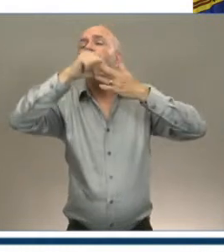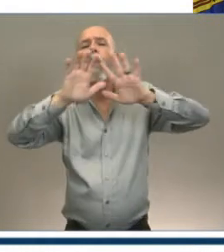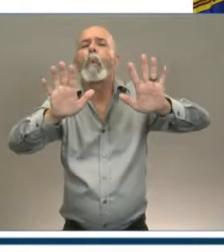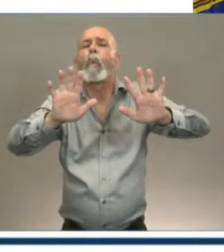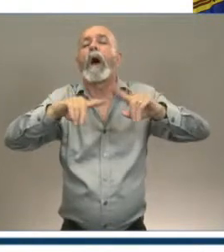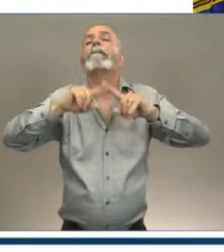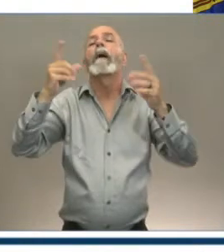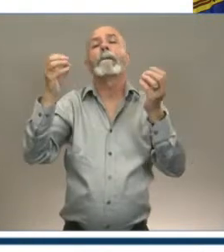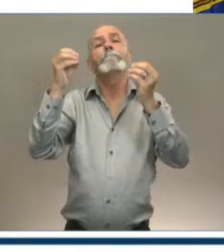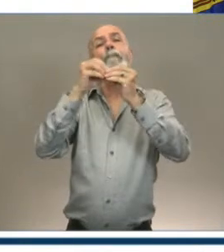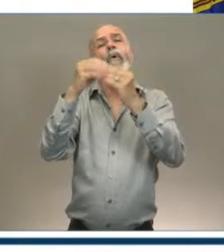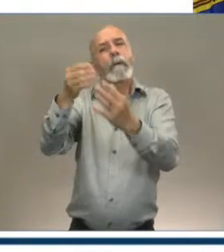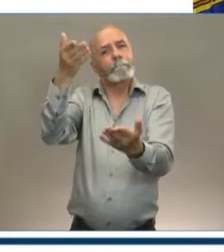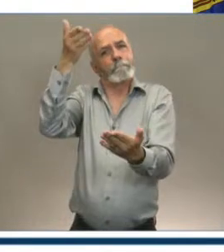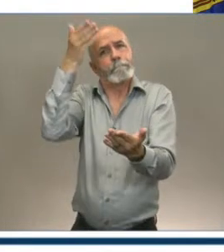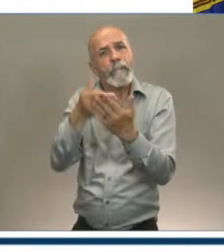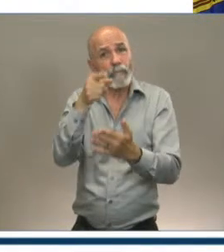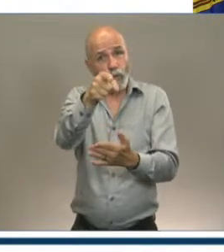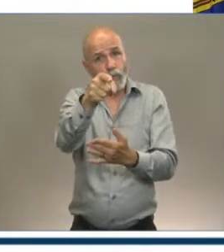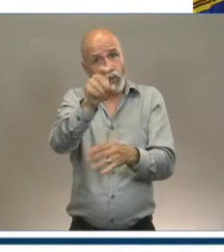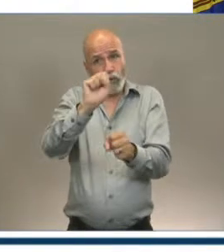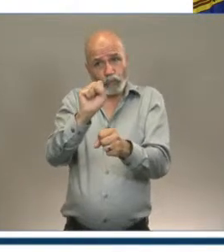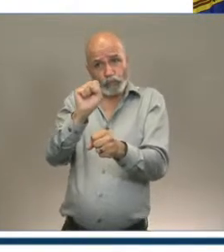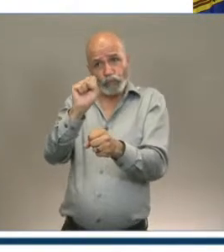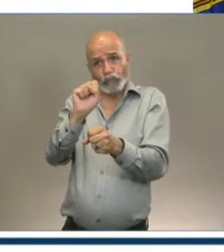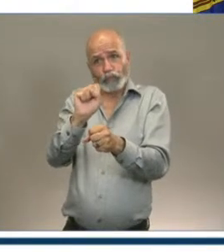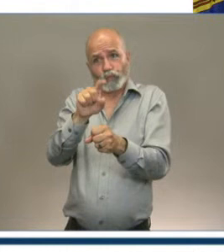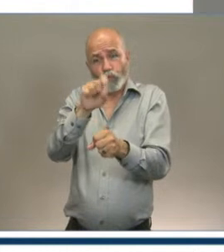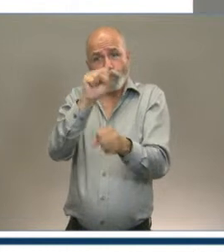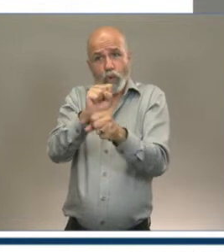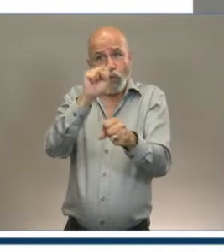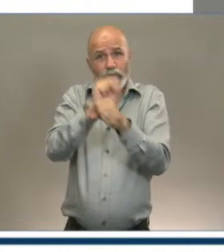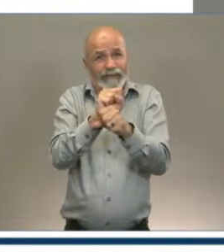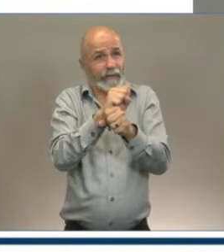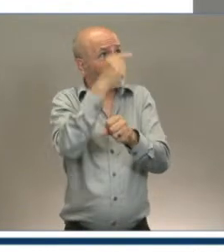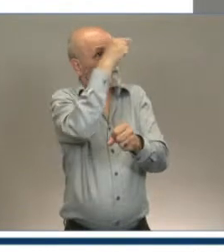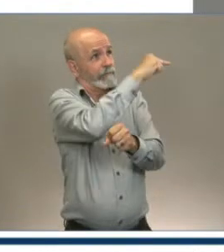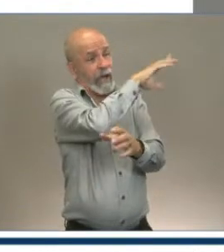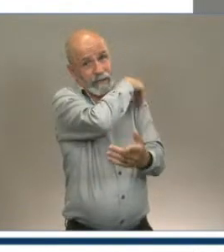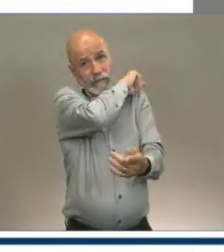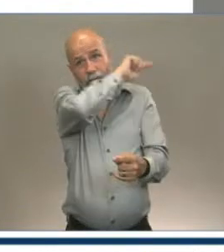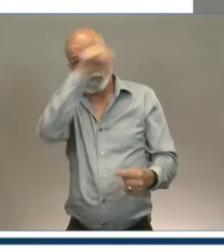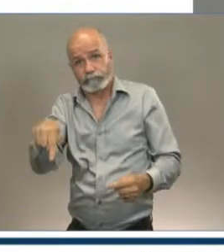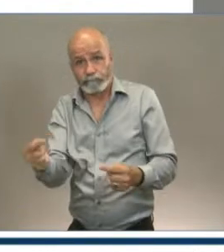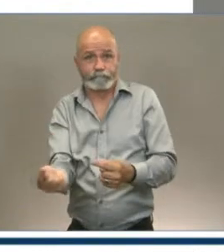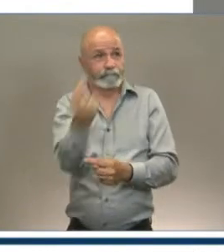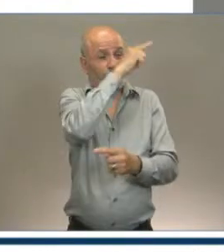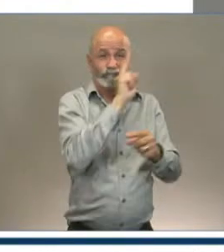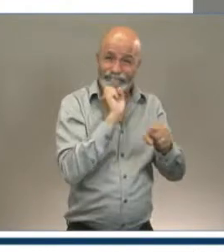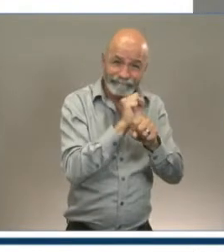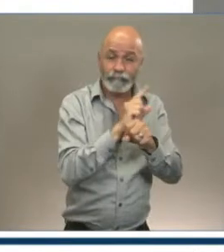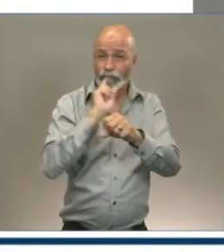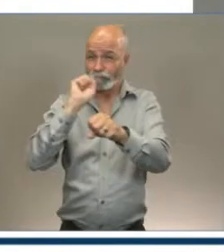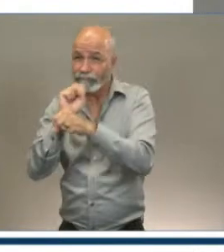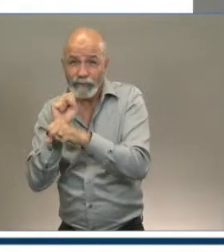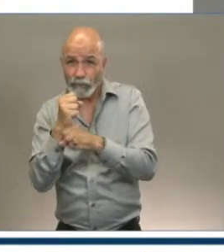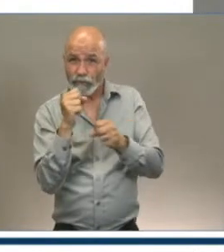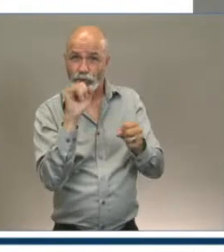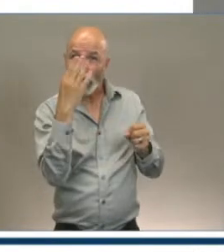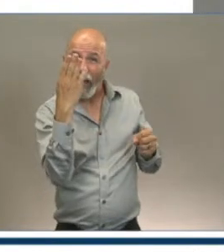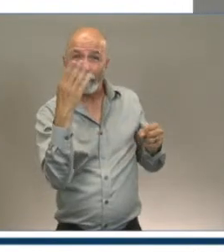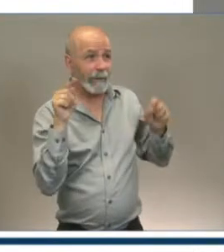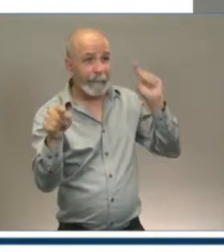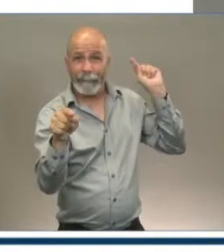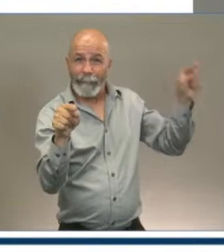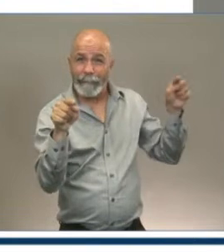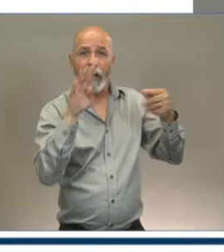rotational worker. The rotational worker protocols are for people who go back and forth on a fairly set schedule. We have another